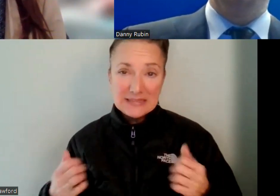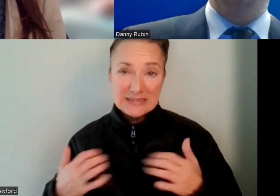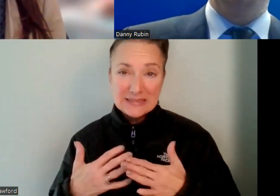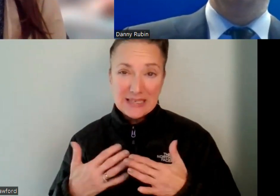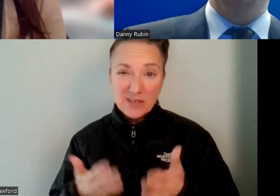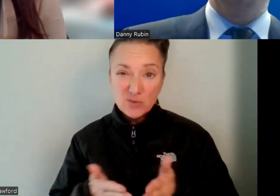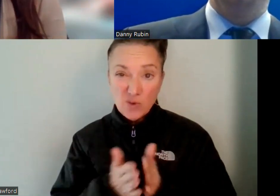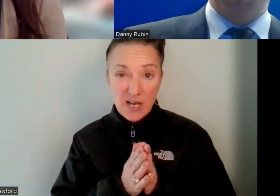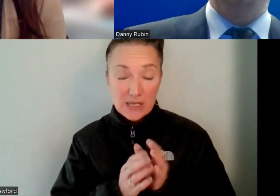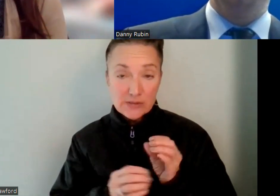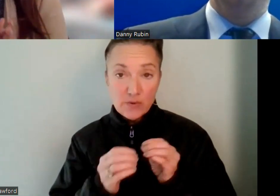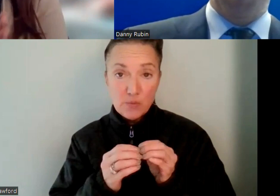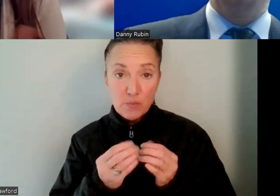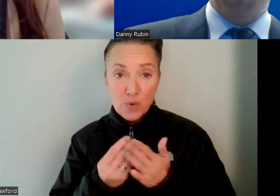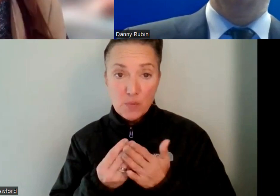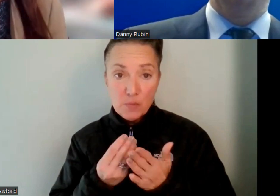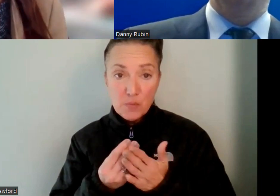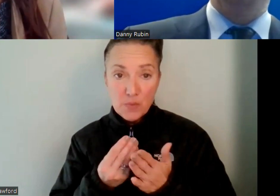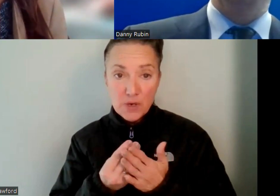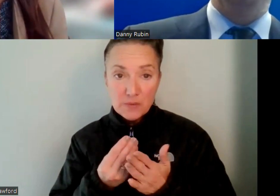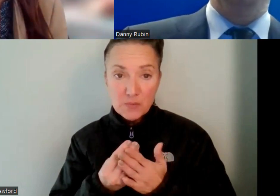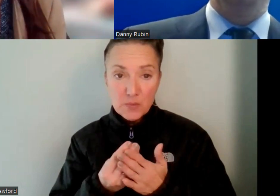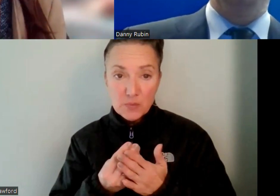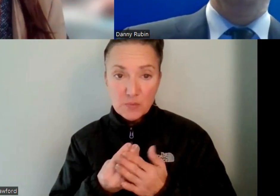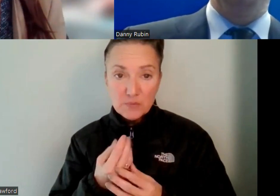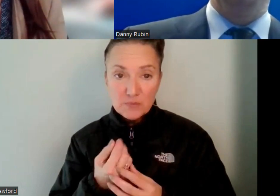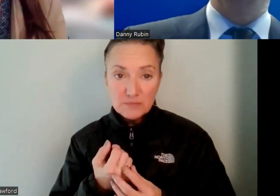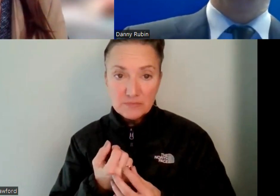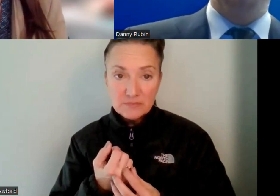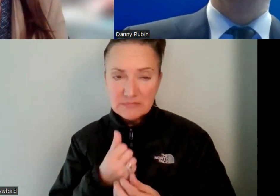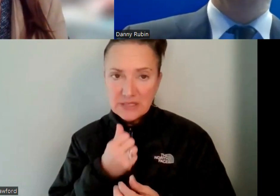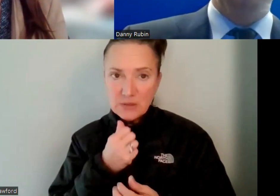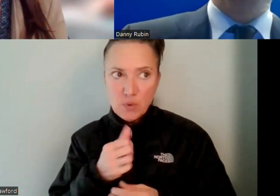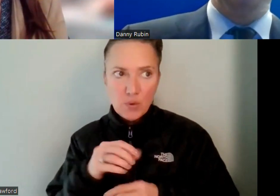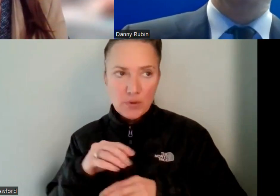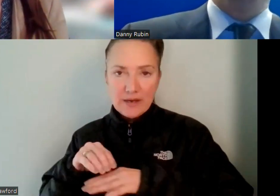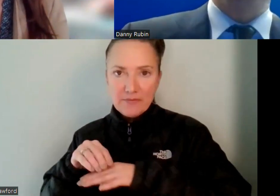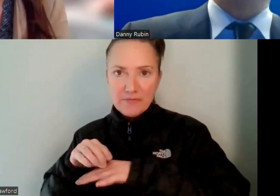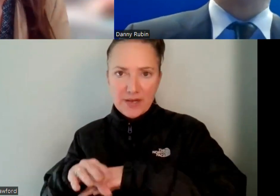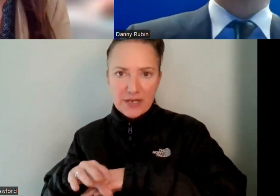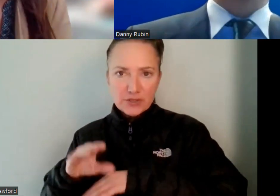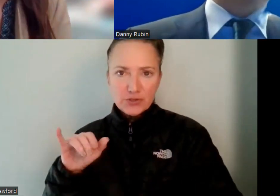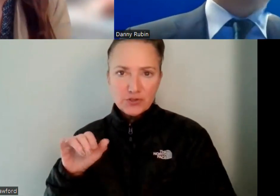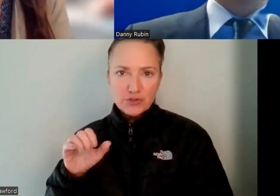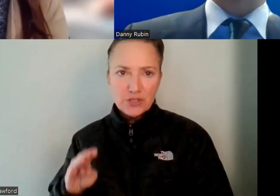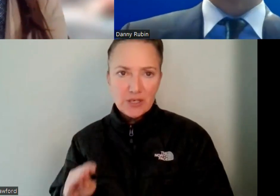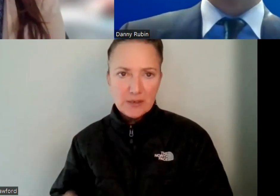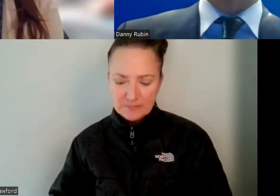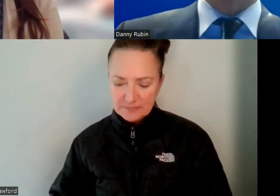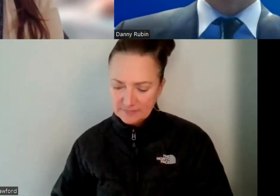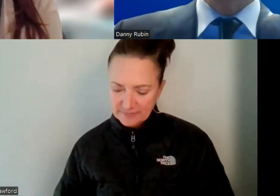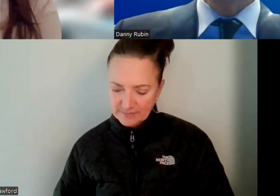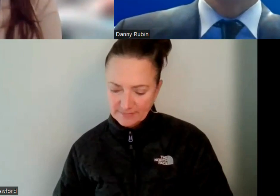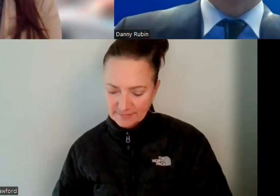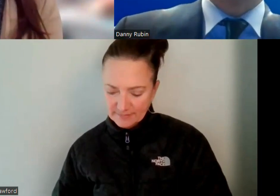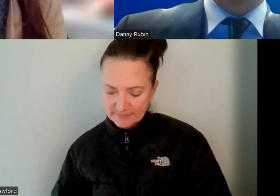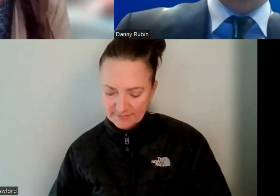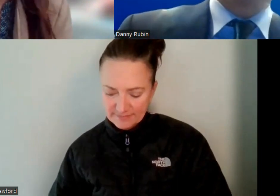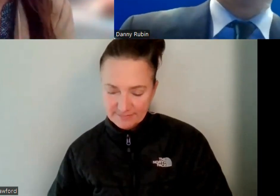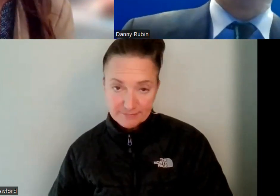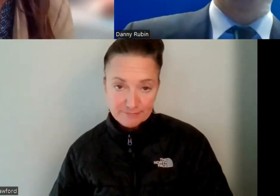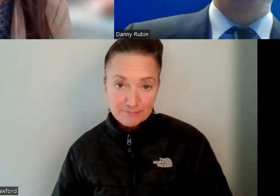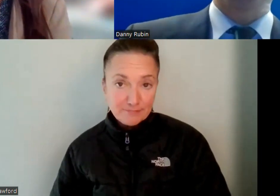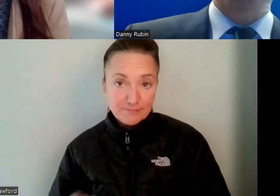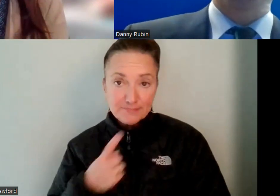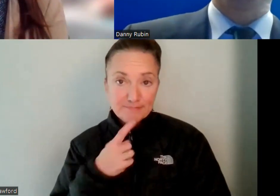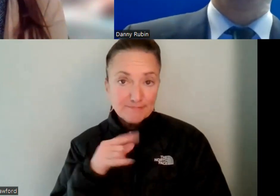it, it won't do anything to your job, or like, the job Right. you're They getting. either They're can not say gonna, yes or no. yeah, all